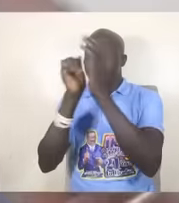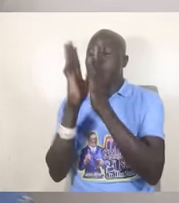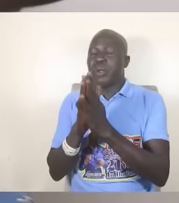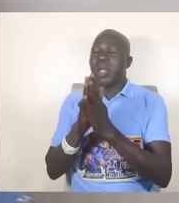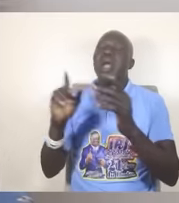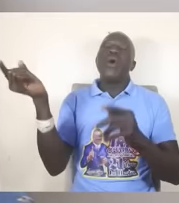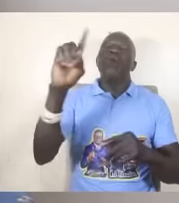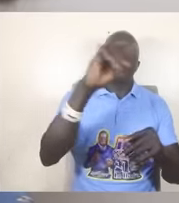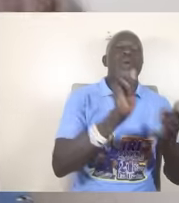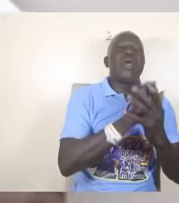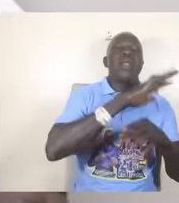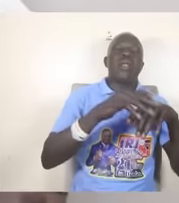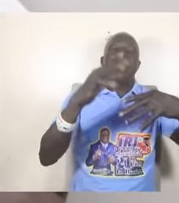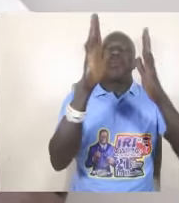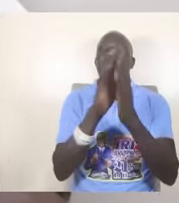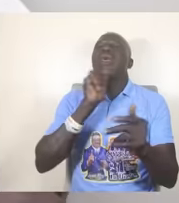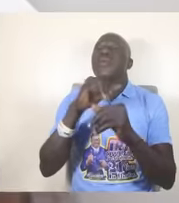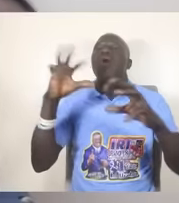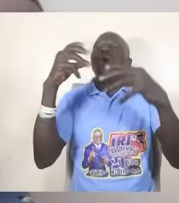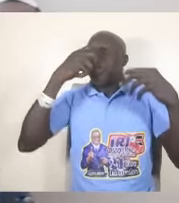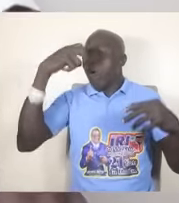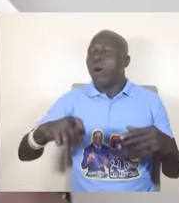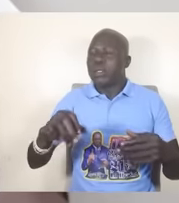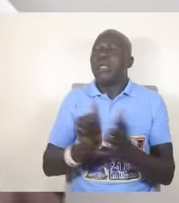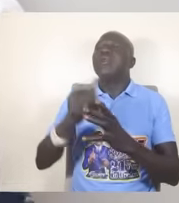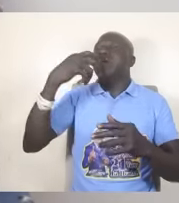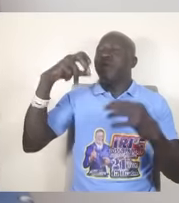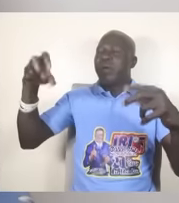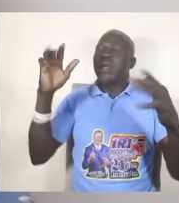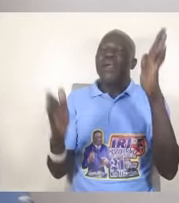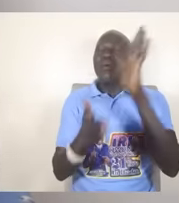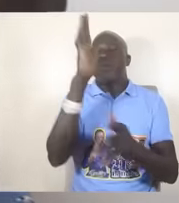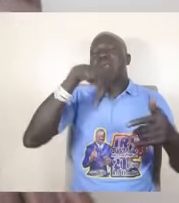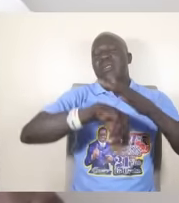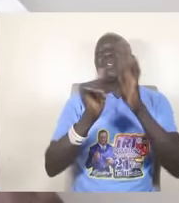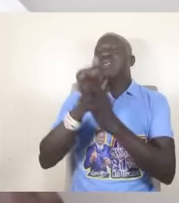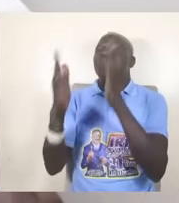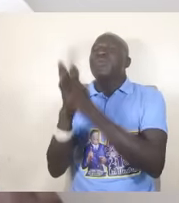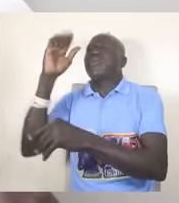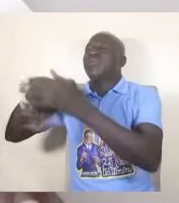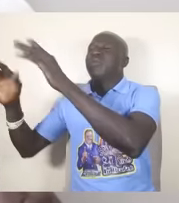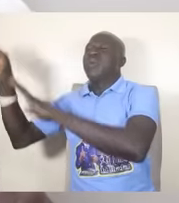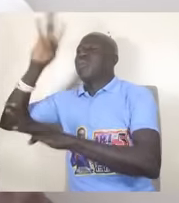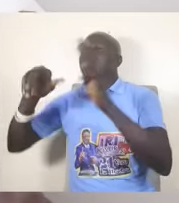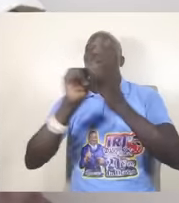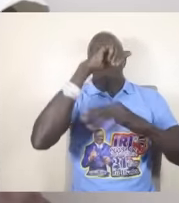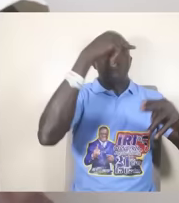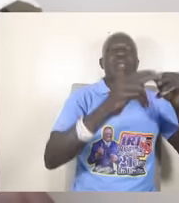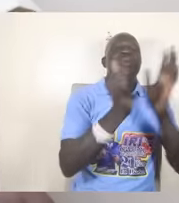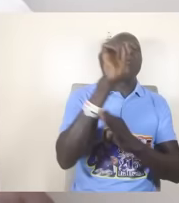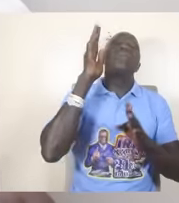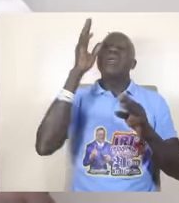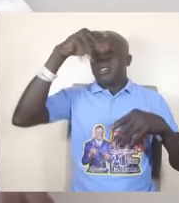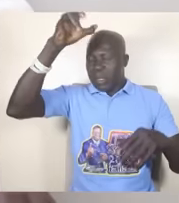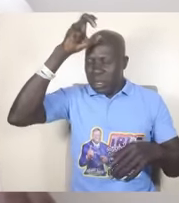there was. Yes, there was. Yes, there was. Yes, there was. Yes, there was. Yes, there was. Yes, there was. Fire shall do a fire. Fire. That the fat